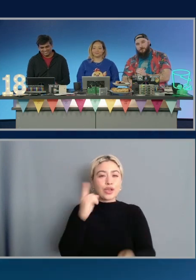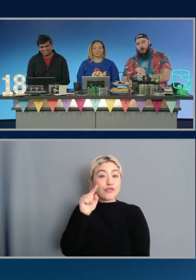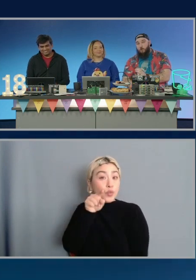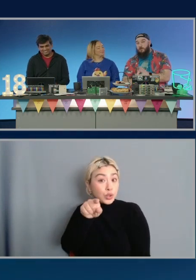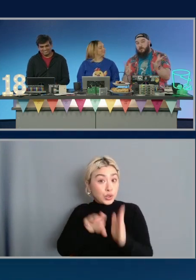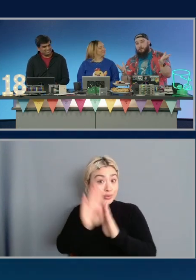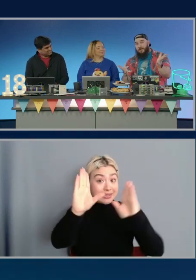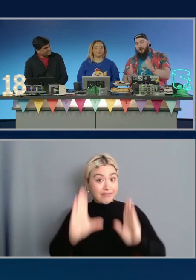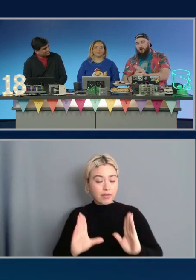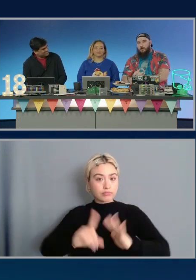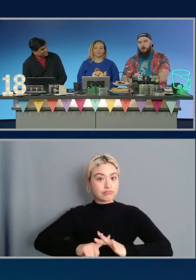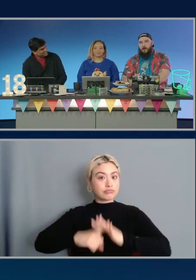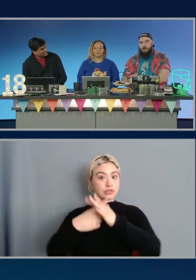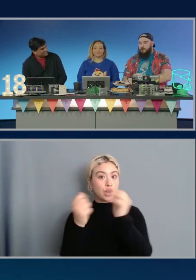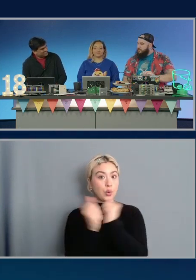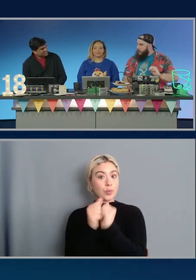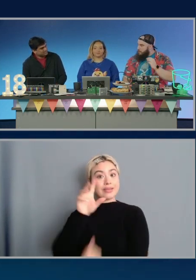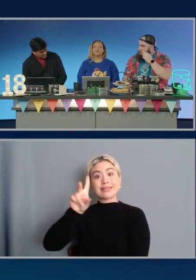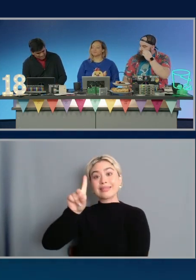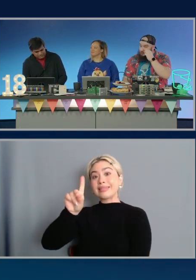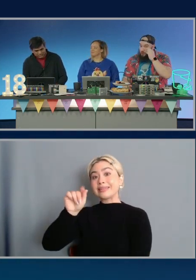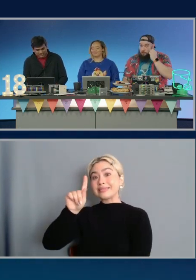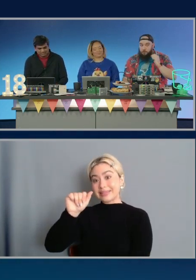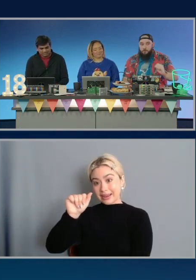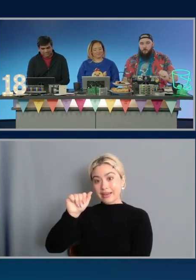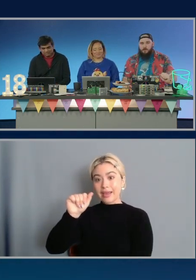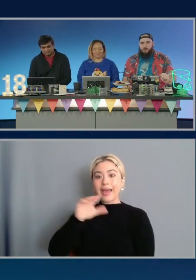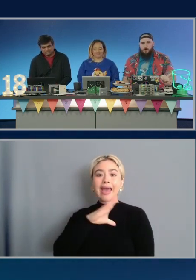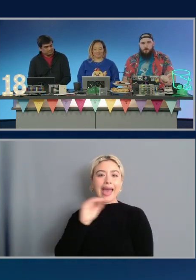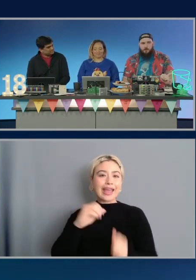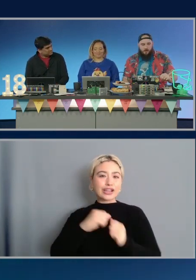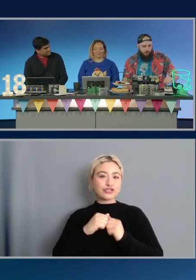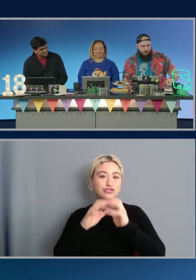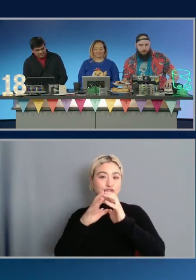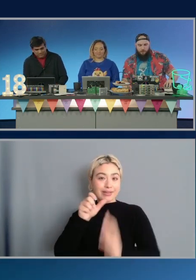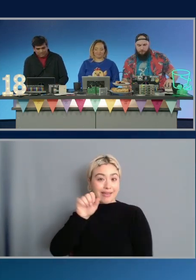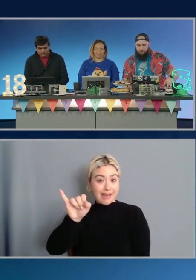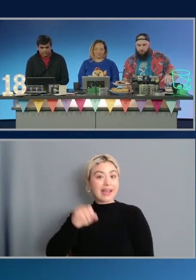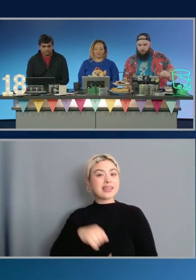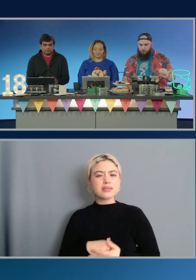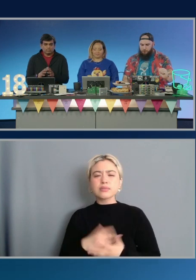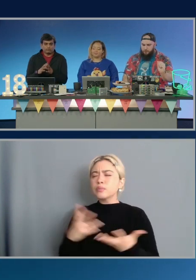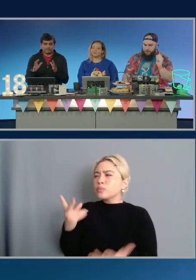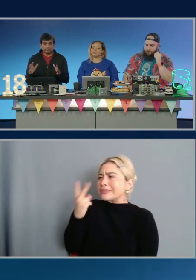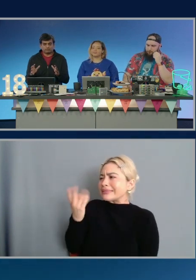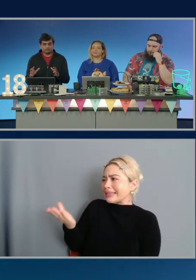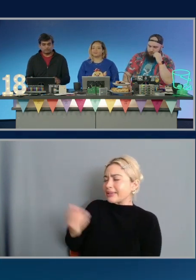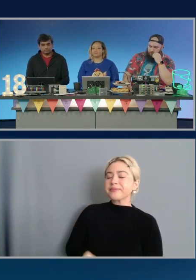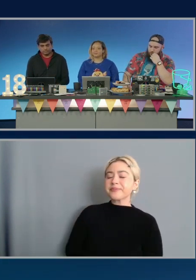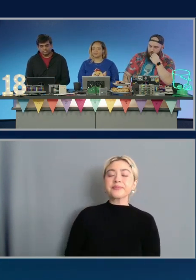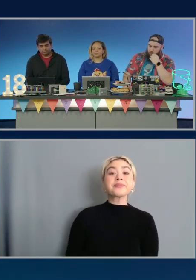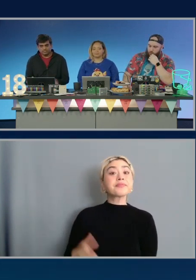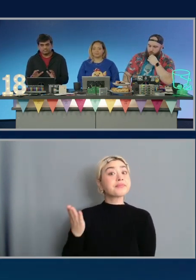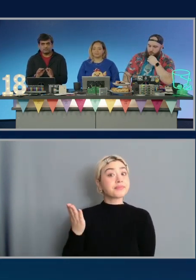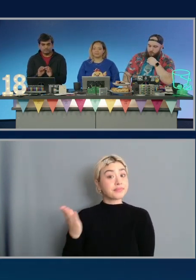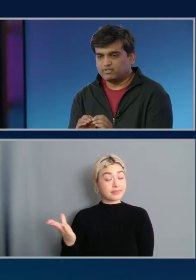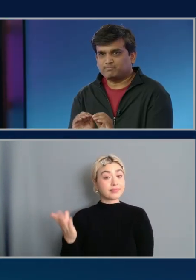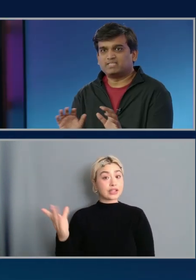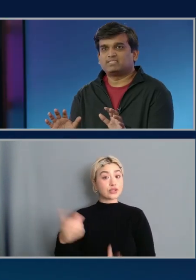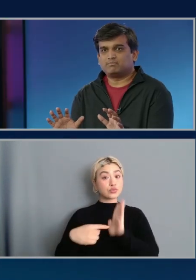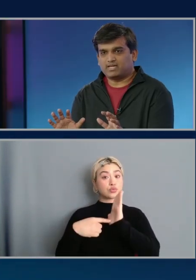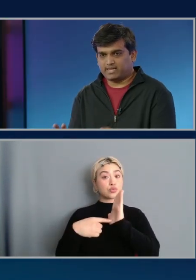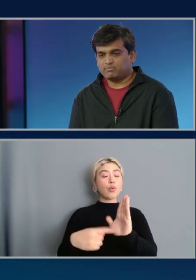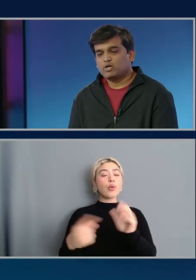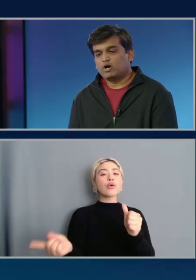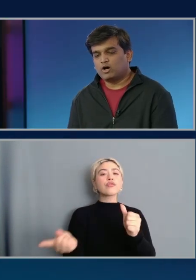there to get started with some data and generative AI? Absolutely. So what are we looking at here, Suman? Sure. So what I thought to show you is first we will